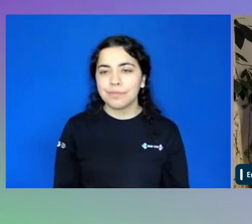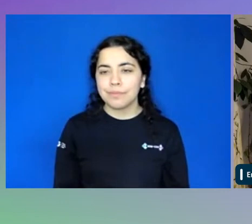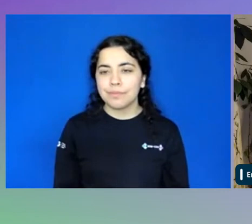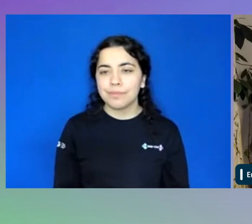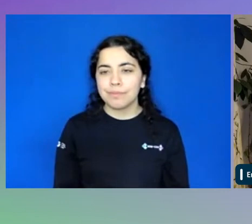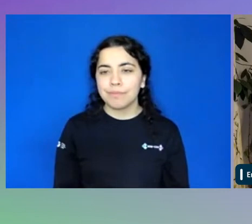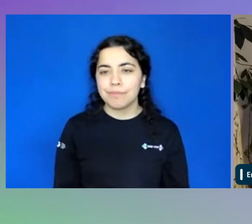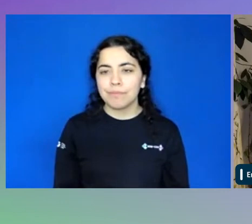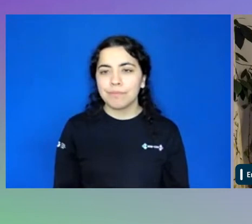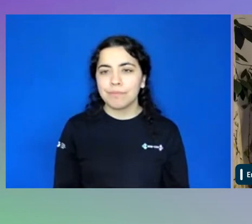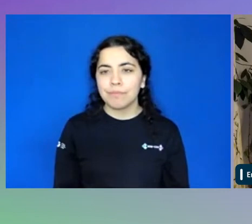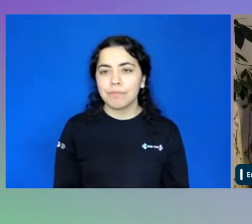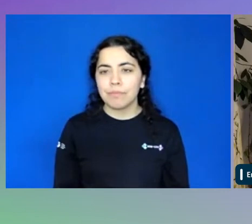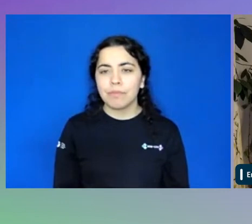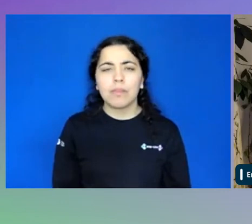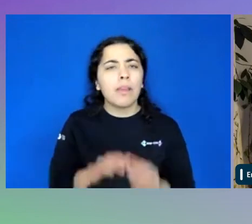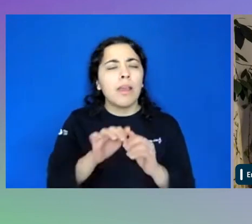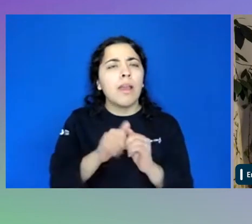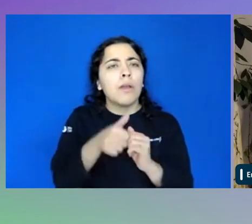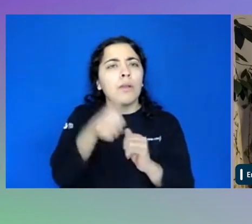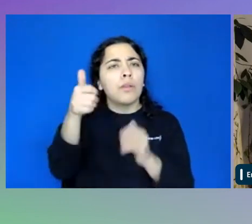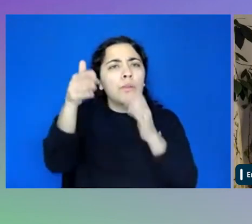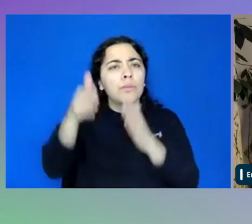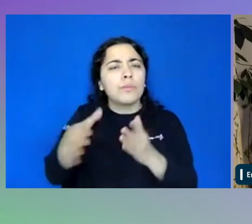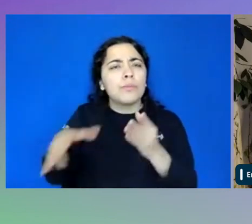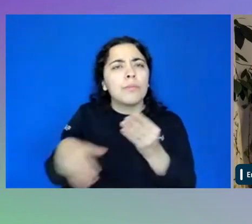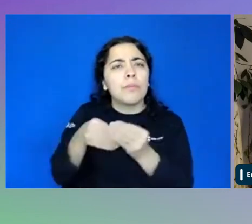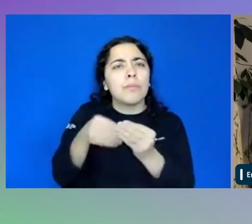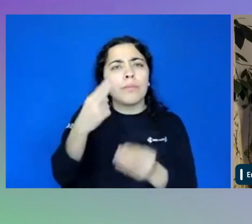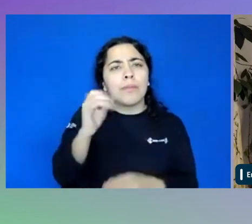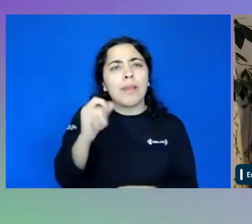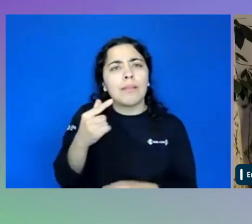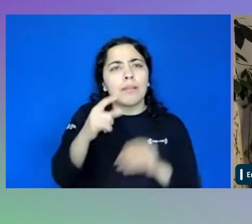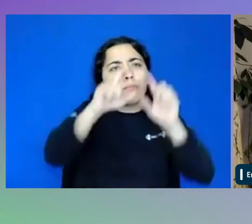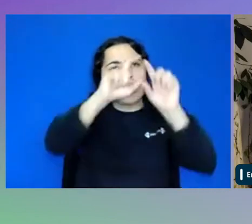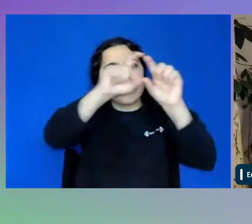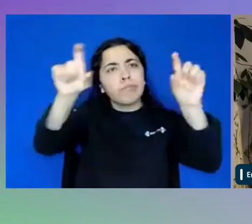Are there ways to add headings to Gmail emails?